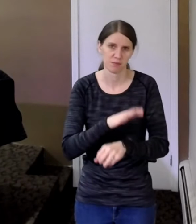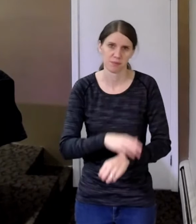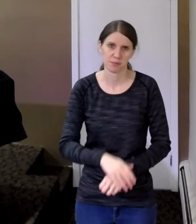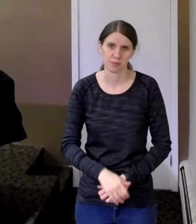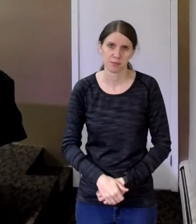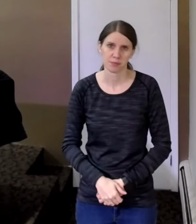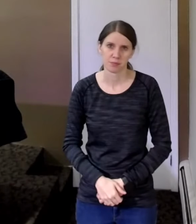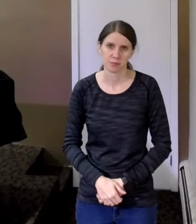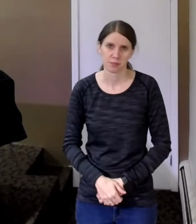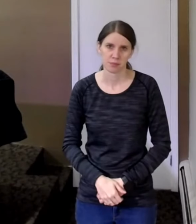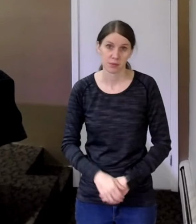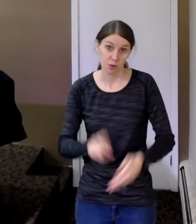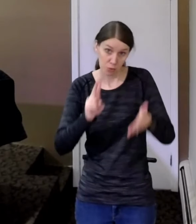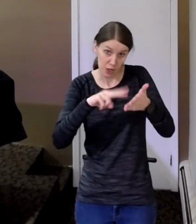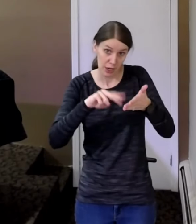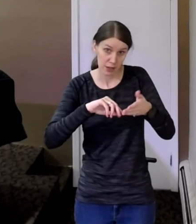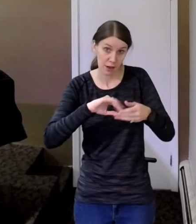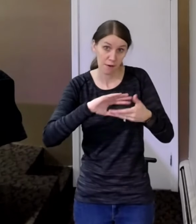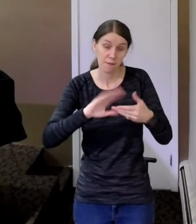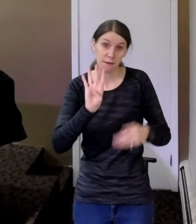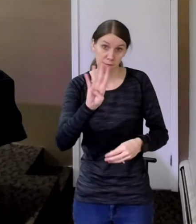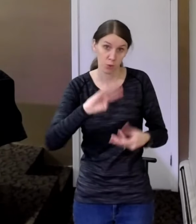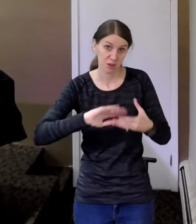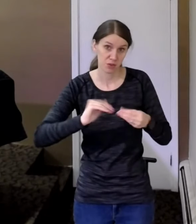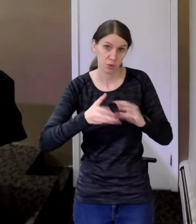We look at these four instances and we say,